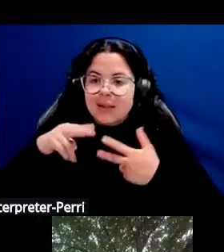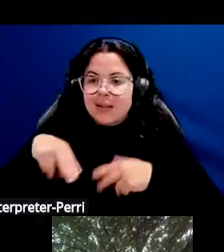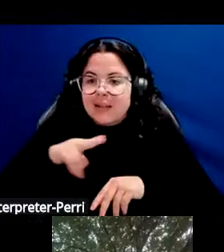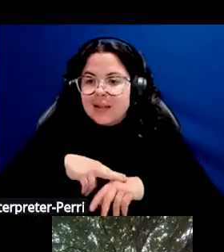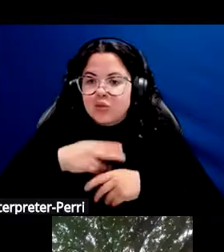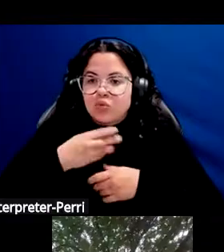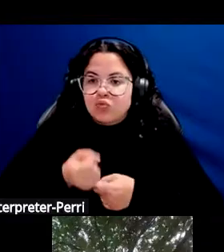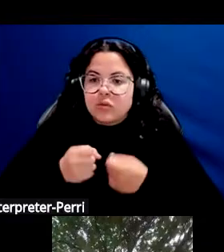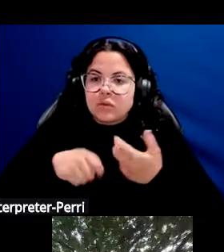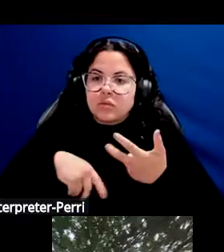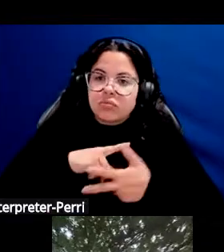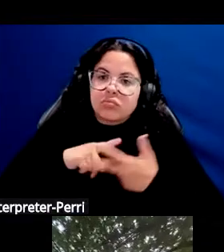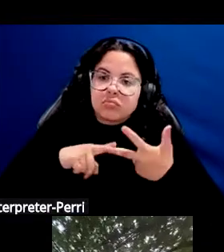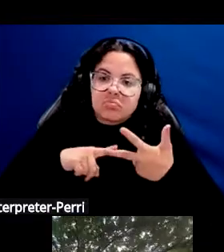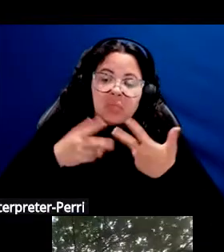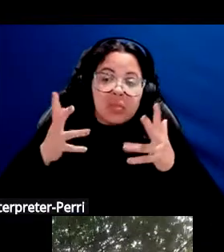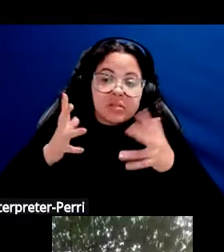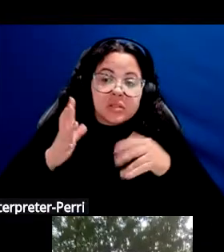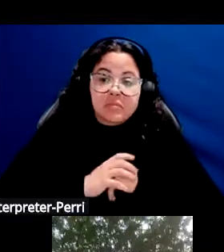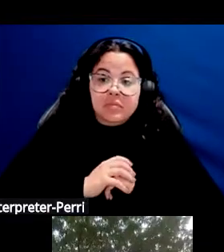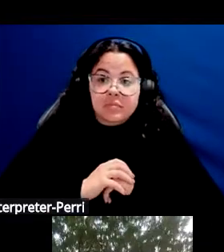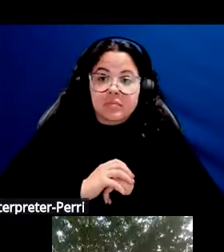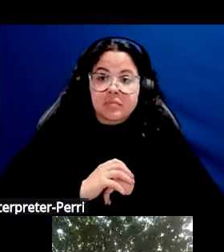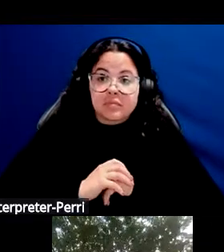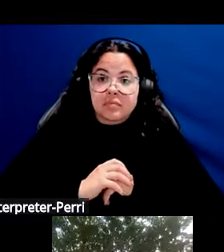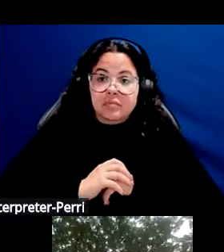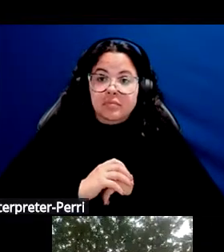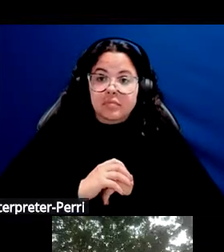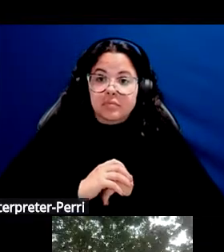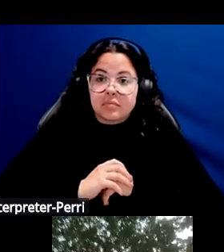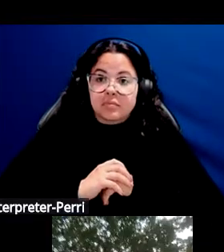Trust. And that's all I had.